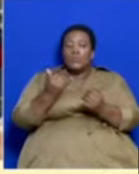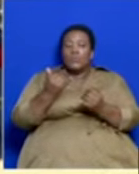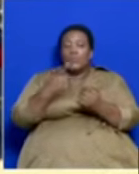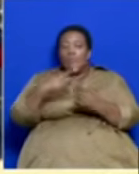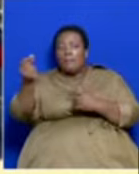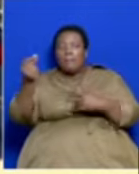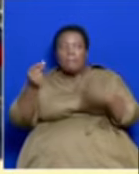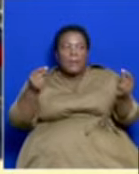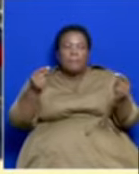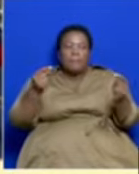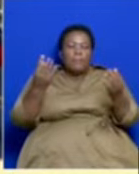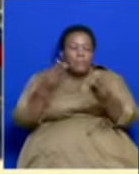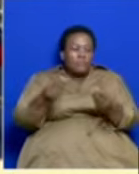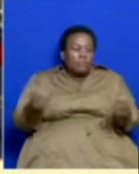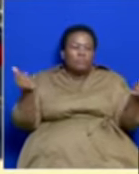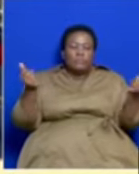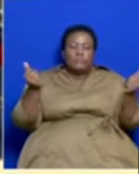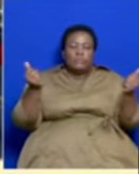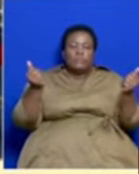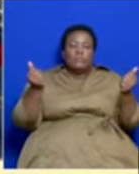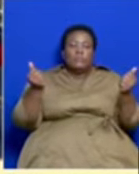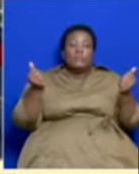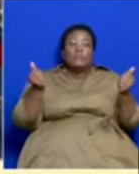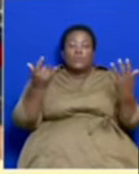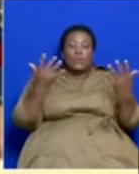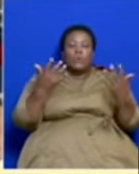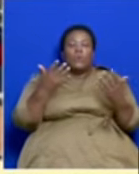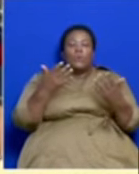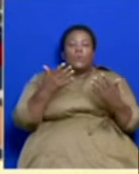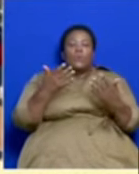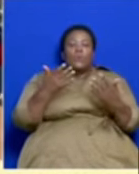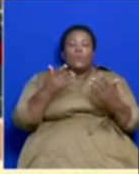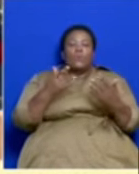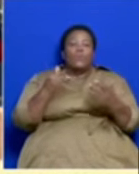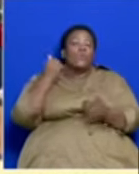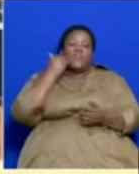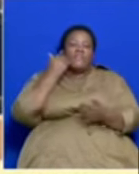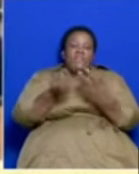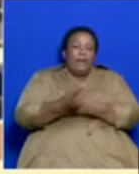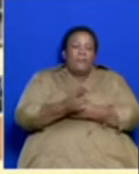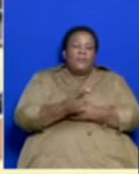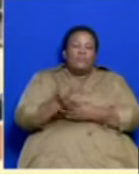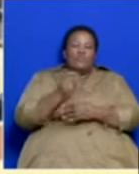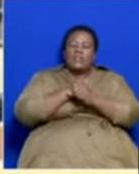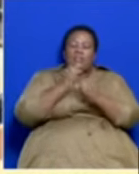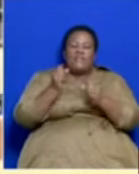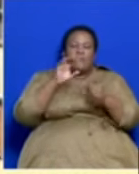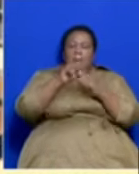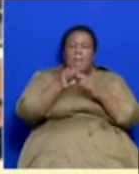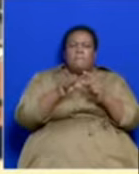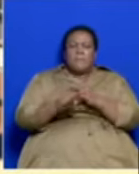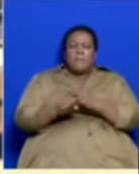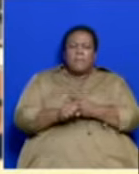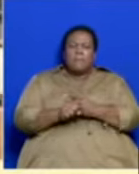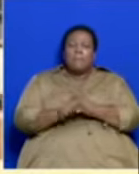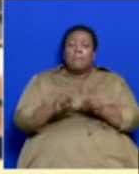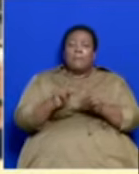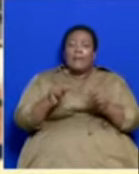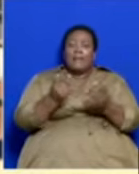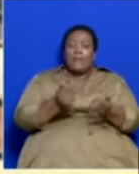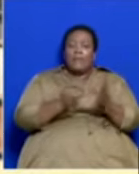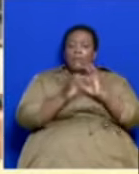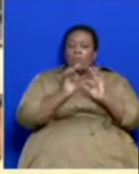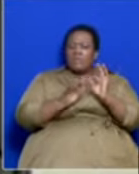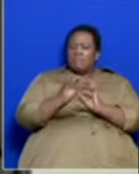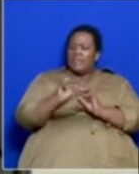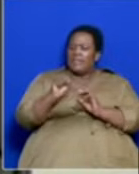never ever find them. And the way you describe your standard operating procedure and your reasons for